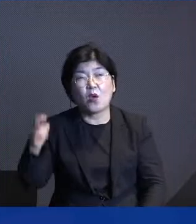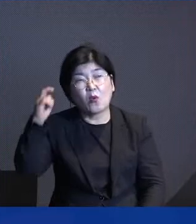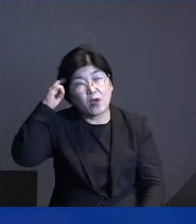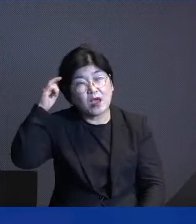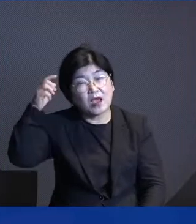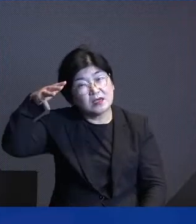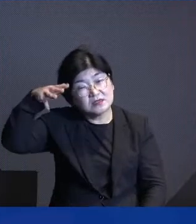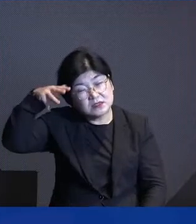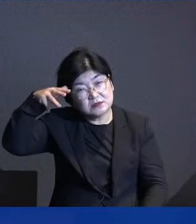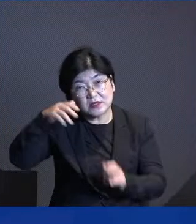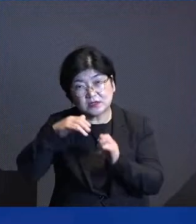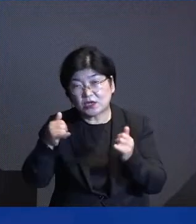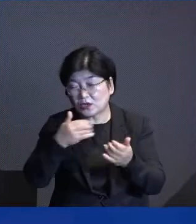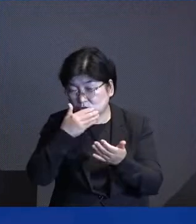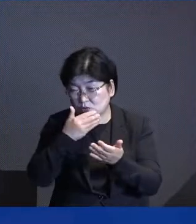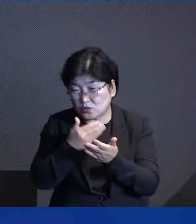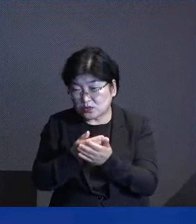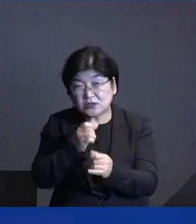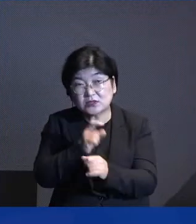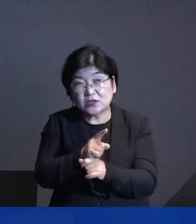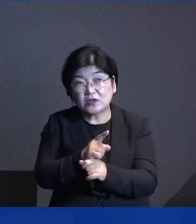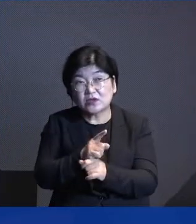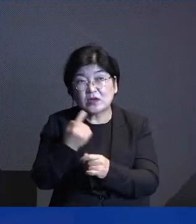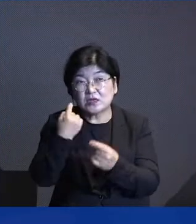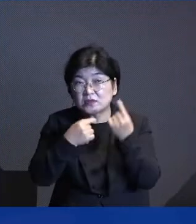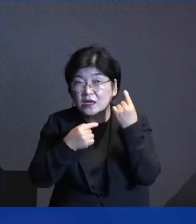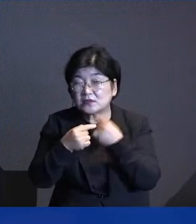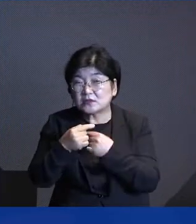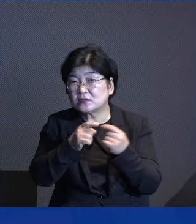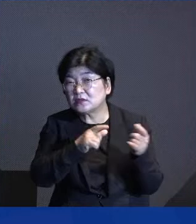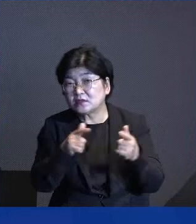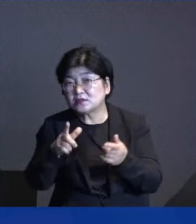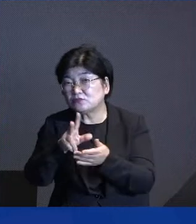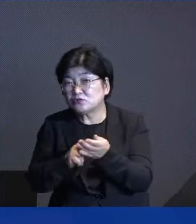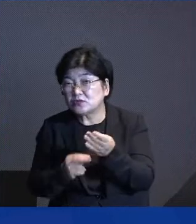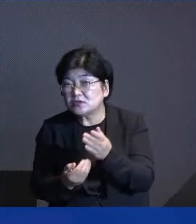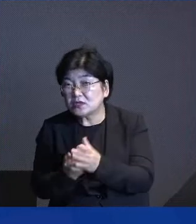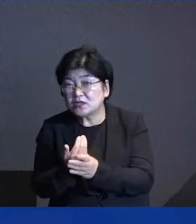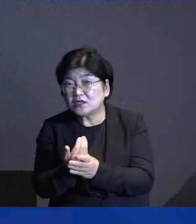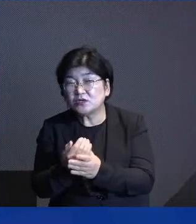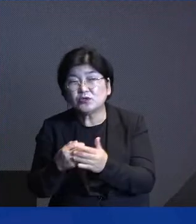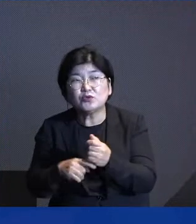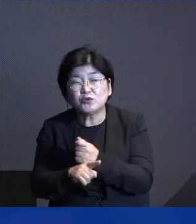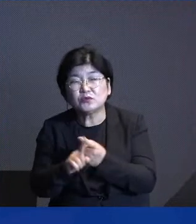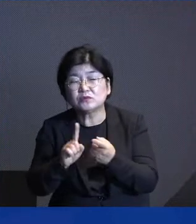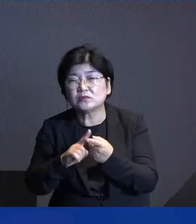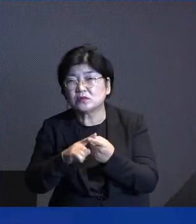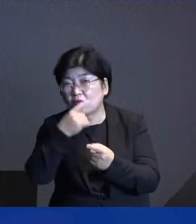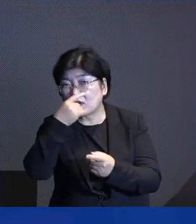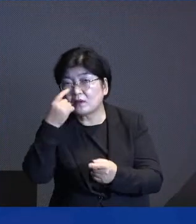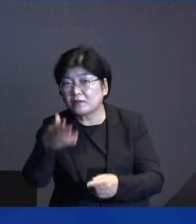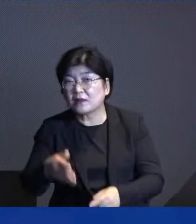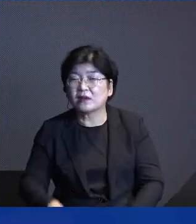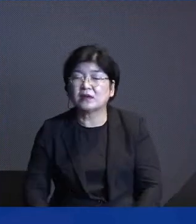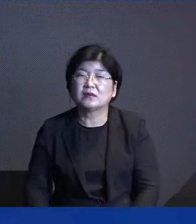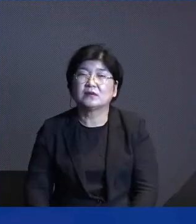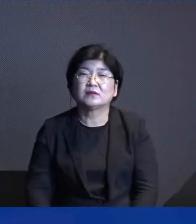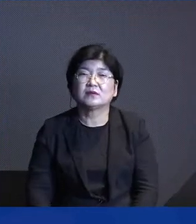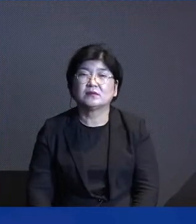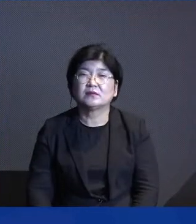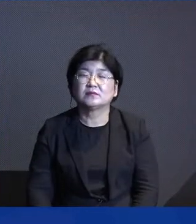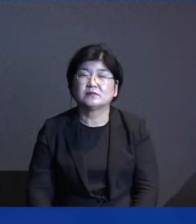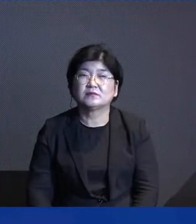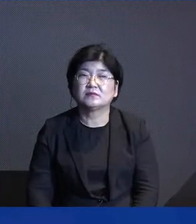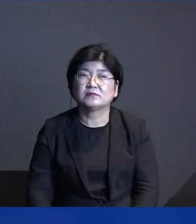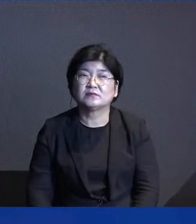compromised, because person may not be able to understand what's good or bad for them. They may have behavioral and